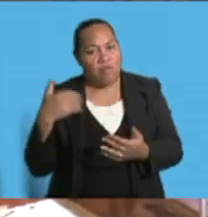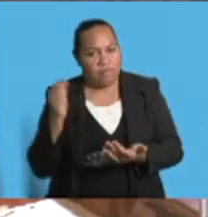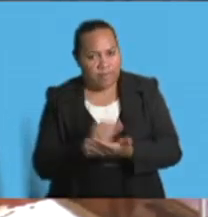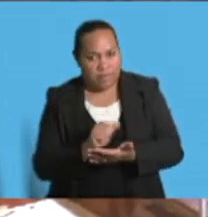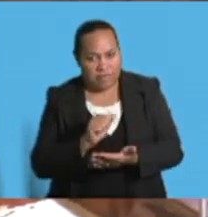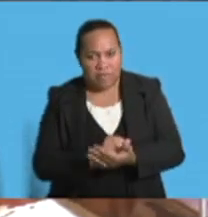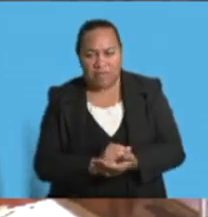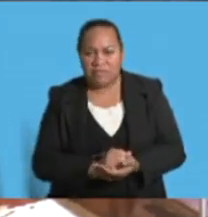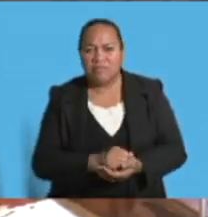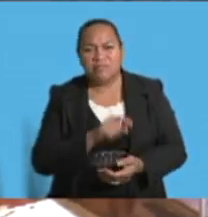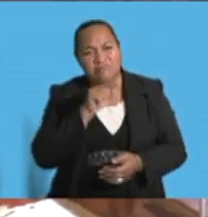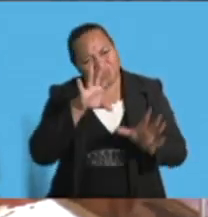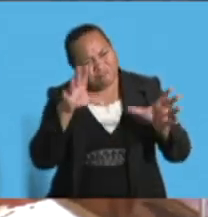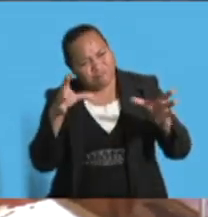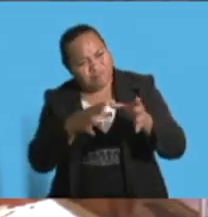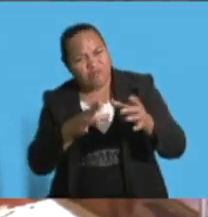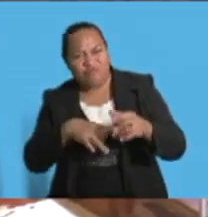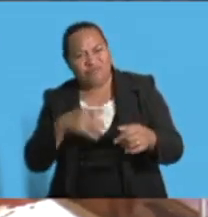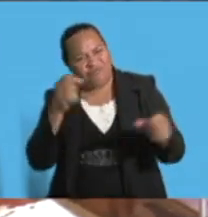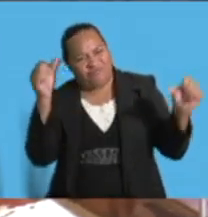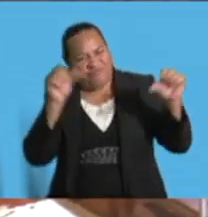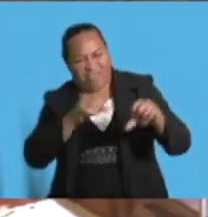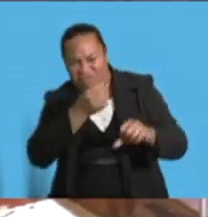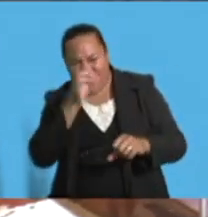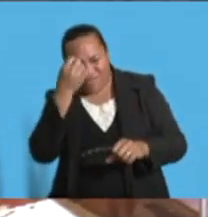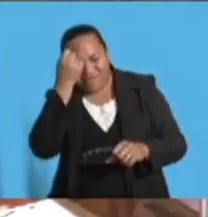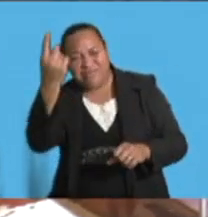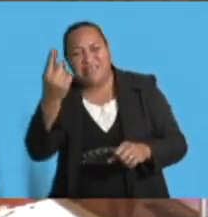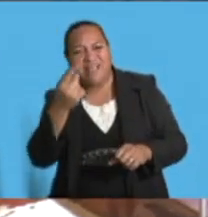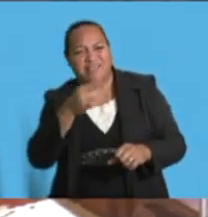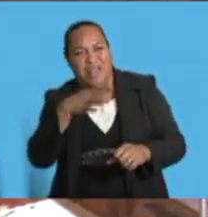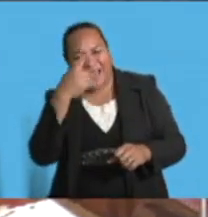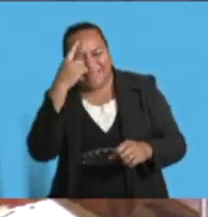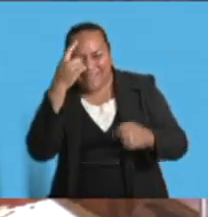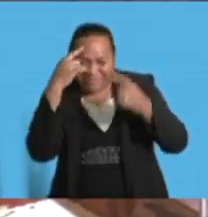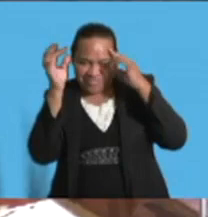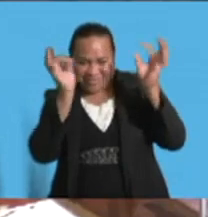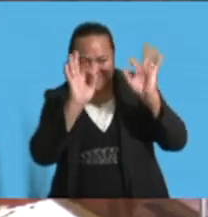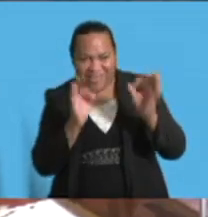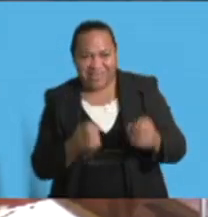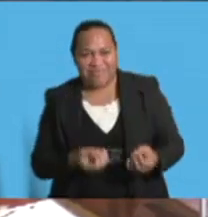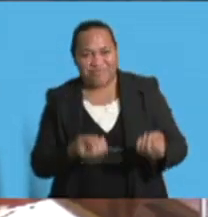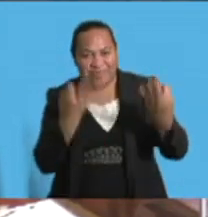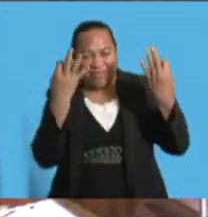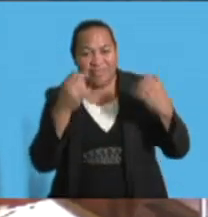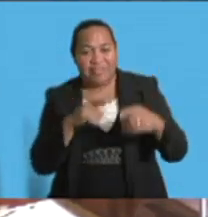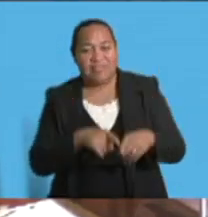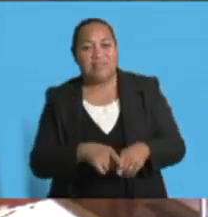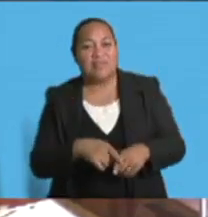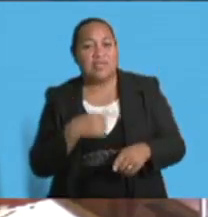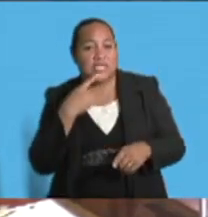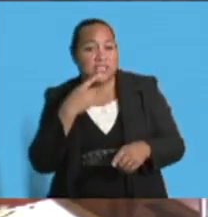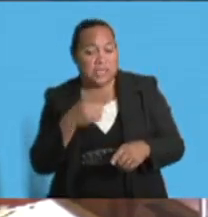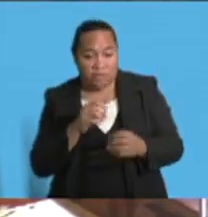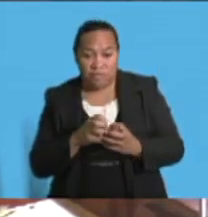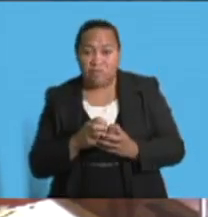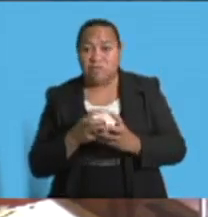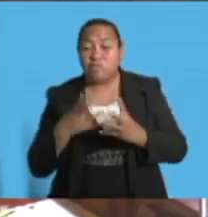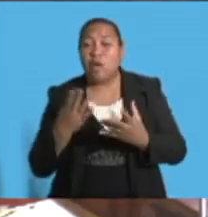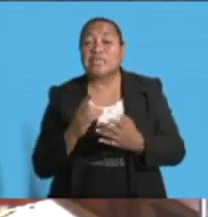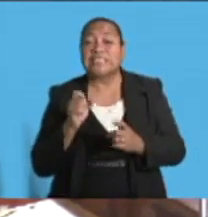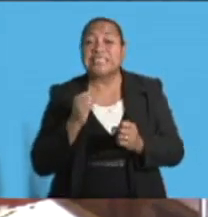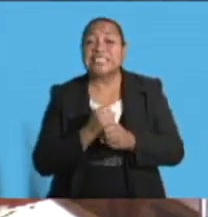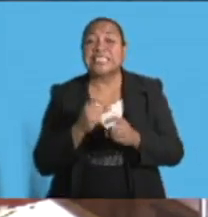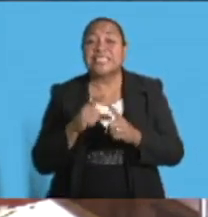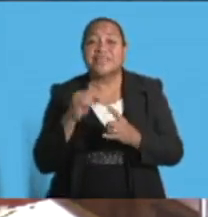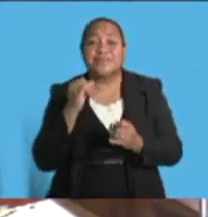devoid of ideas. They fail to understand the basic principles of economy. The GDP of Fiji has increased substantially. Therefore, the debt